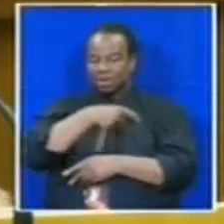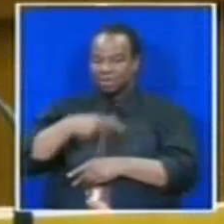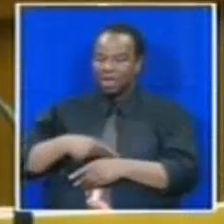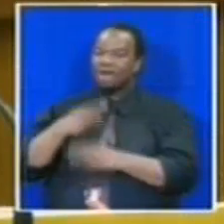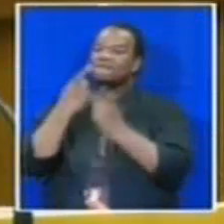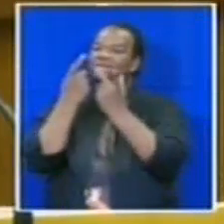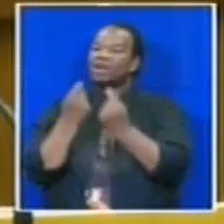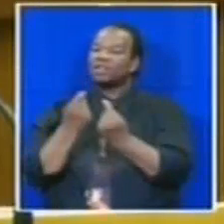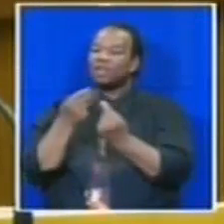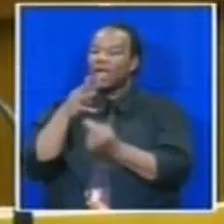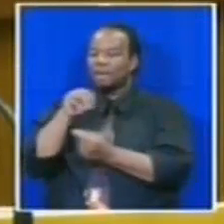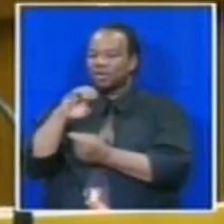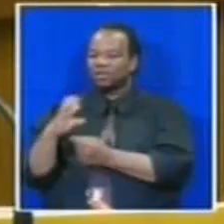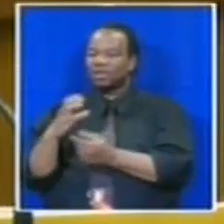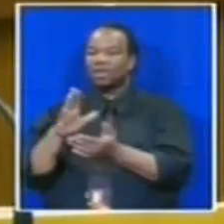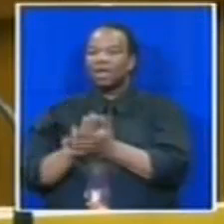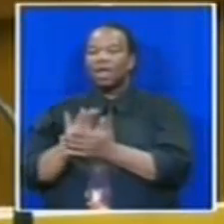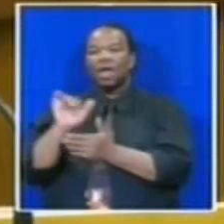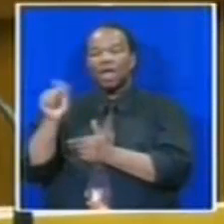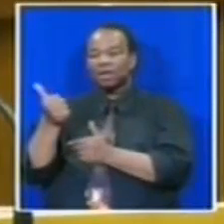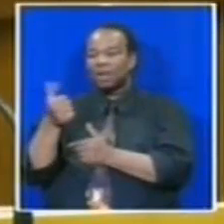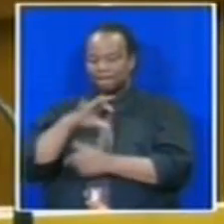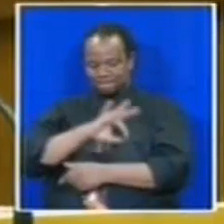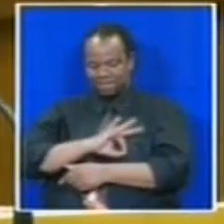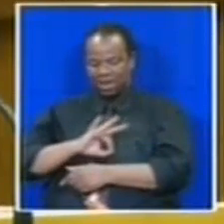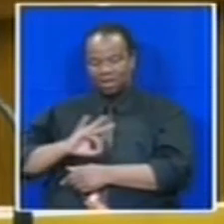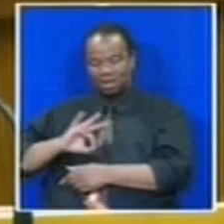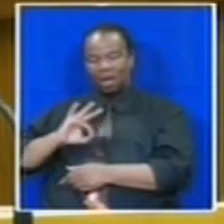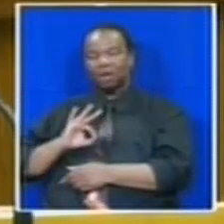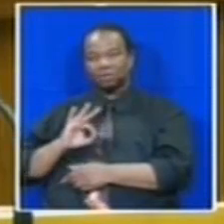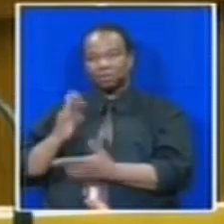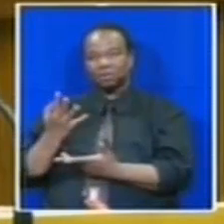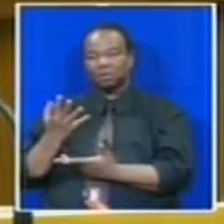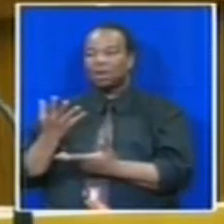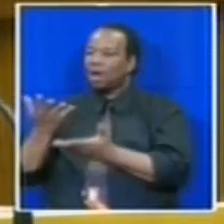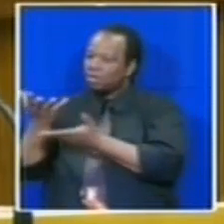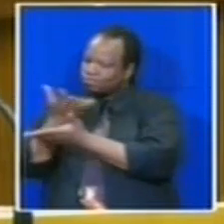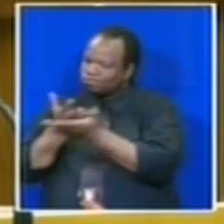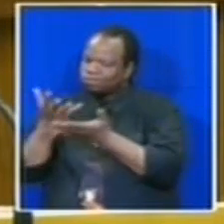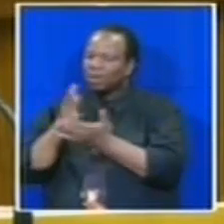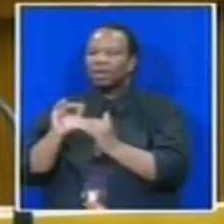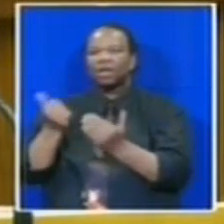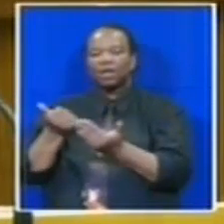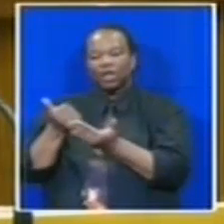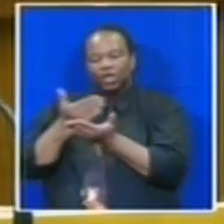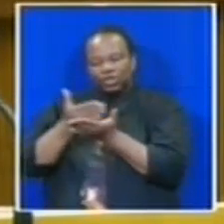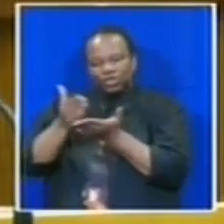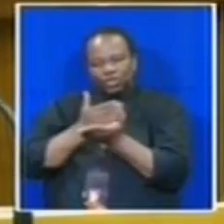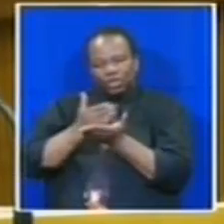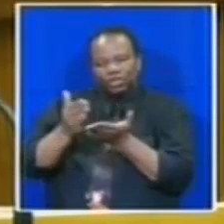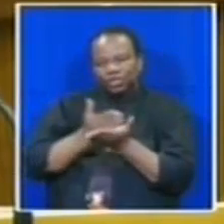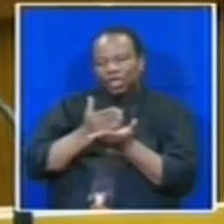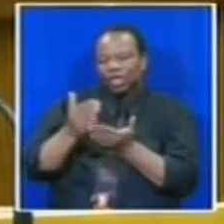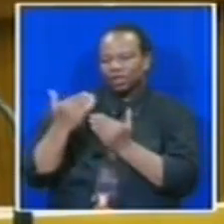MECs, and those few municipal mayors that we've had an opportunity to interact with, to share the fiscal